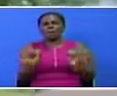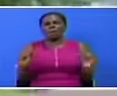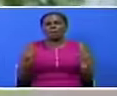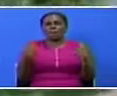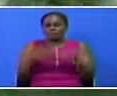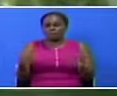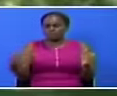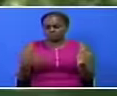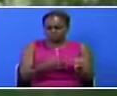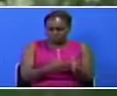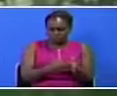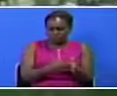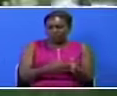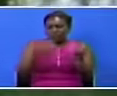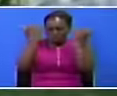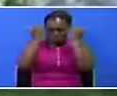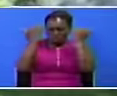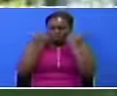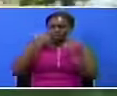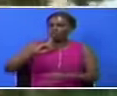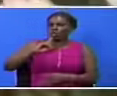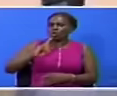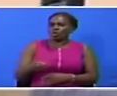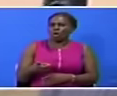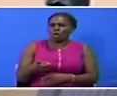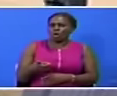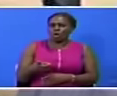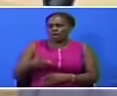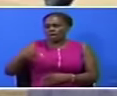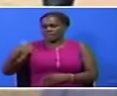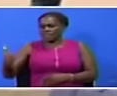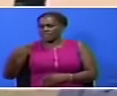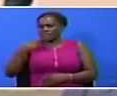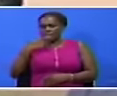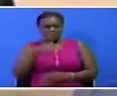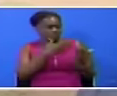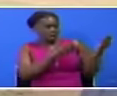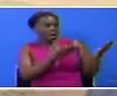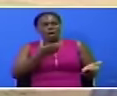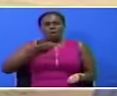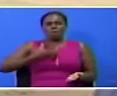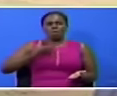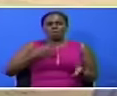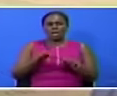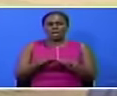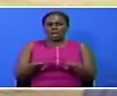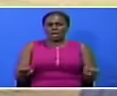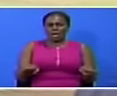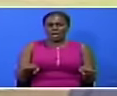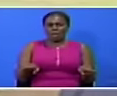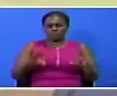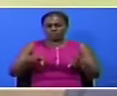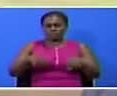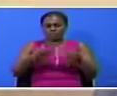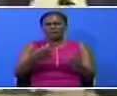however, blocked by a court order. Gibson Onunga had claimed that he was the owner of the parcel, which was transferred to him by